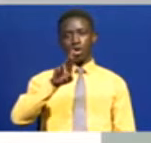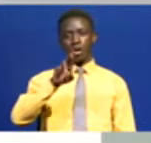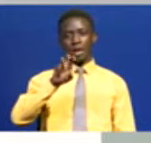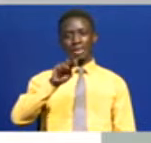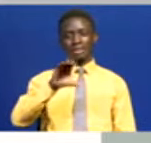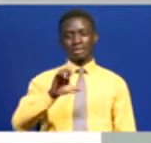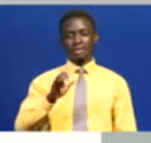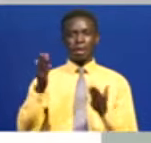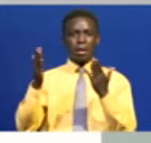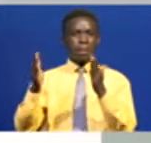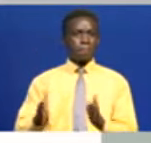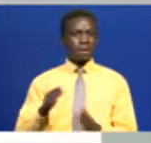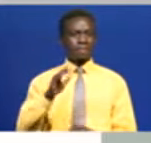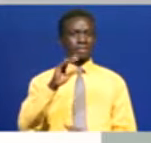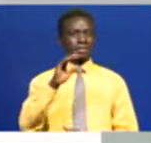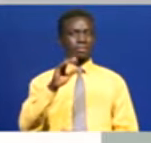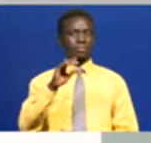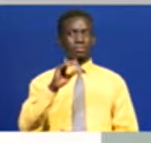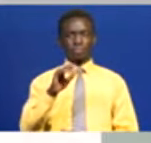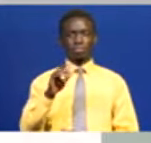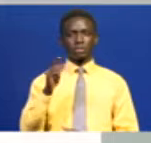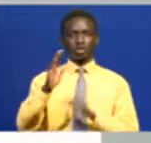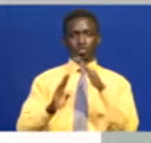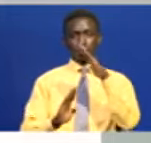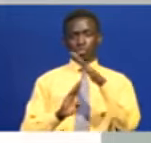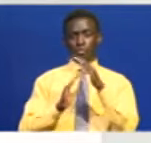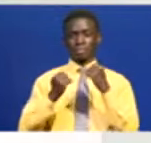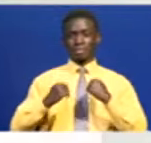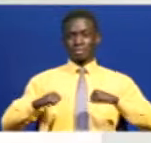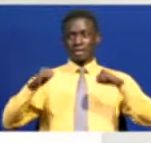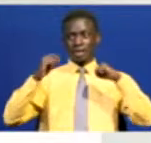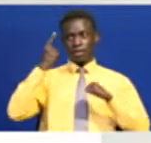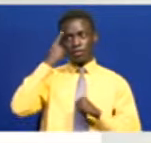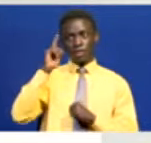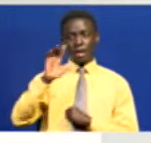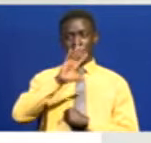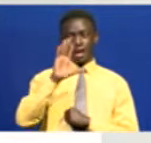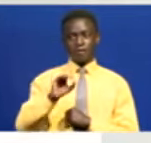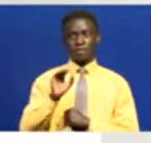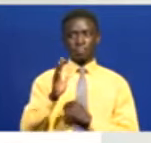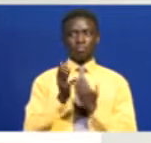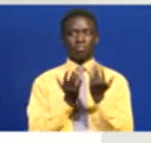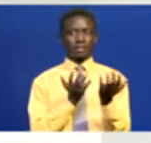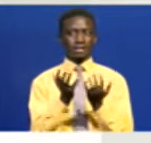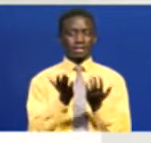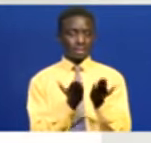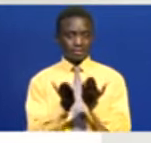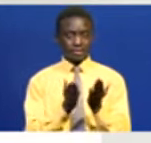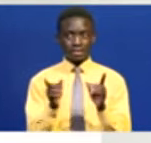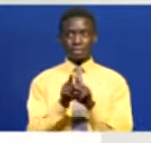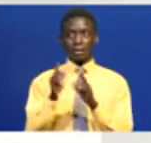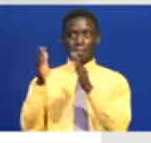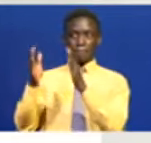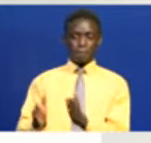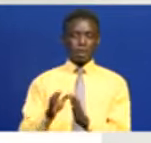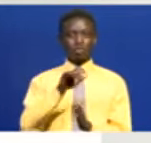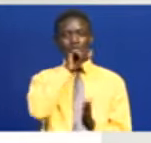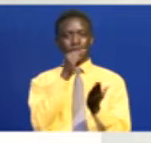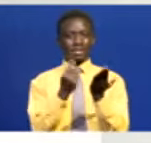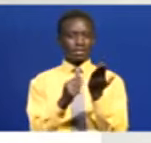chairman of the Gotvet Africa Services. I hope I said your name right. Yes. I can tell that's Ugandan from the